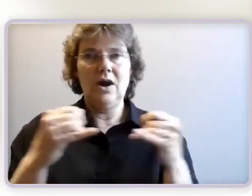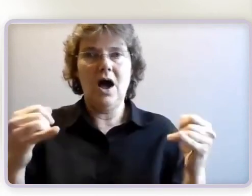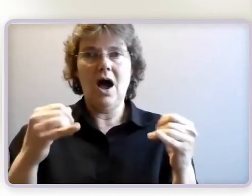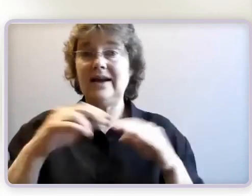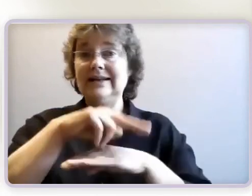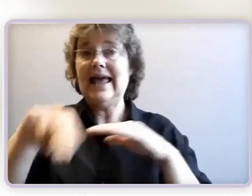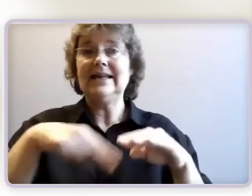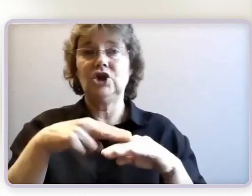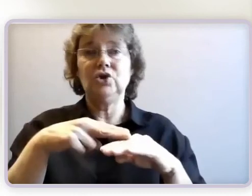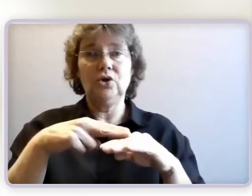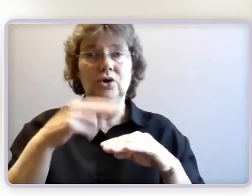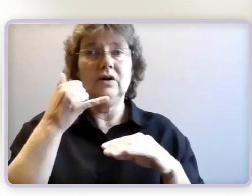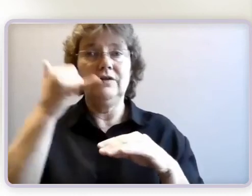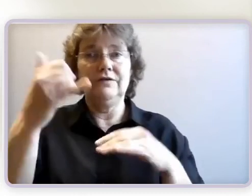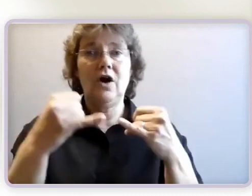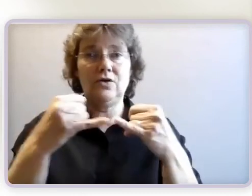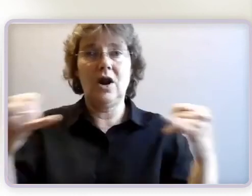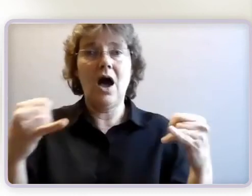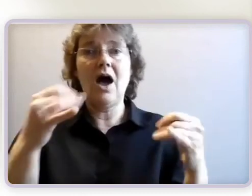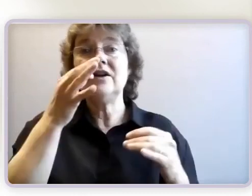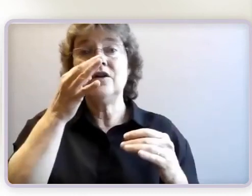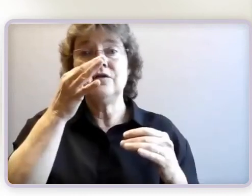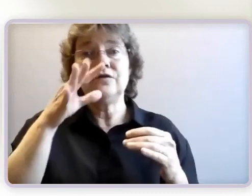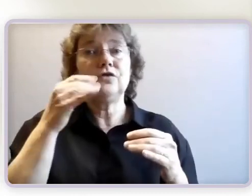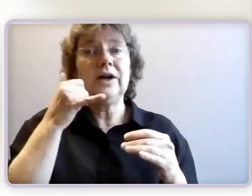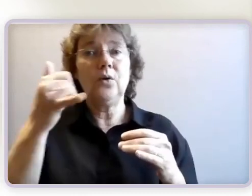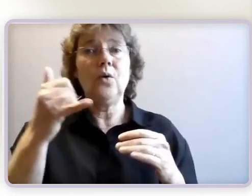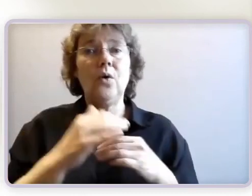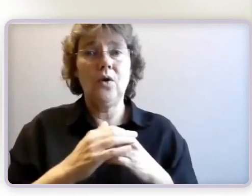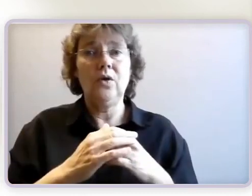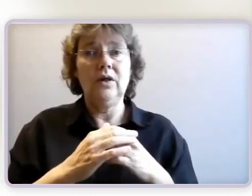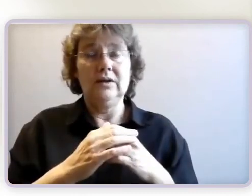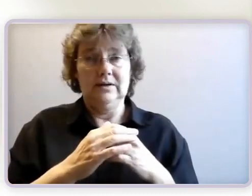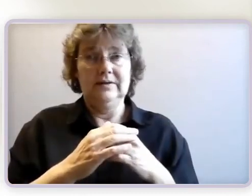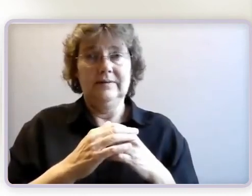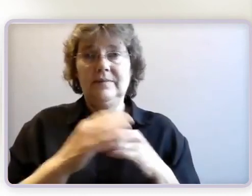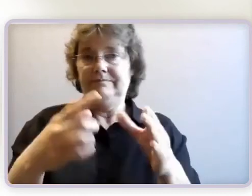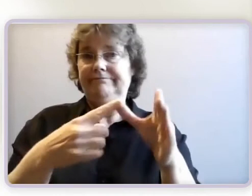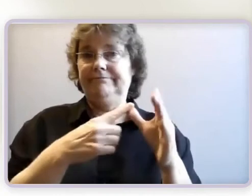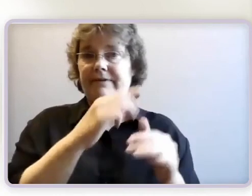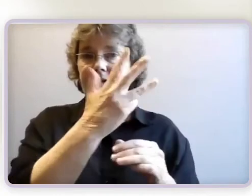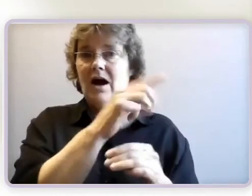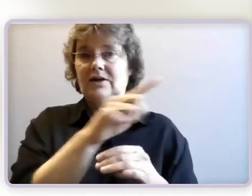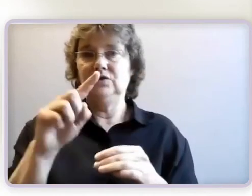line, it's a free call number, answered 9 till 5, Monday to Friday.